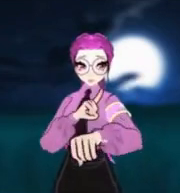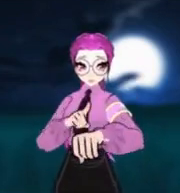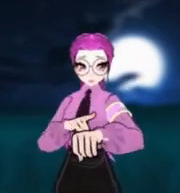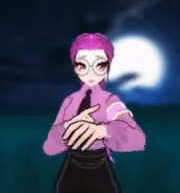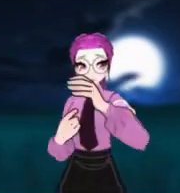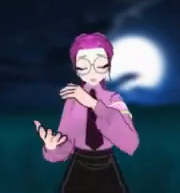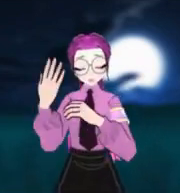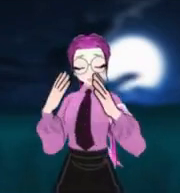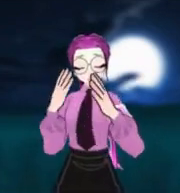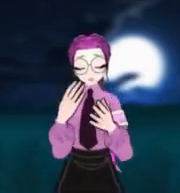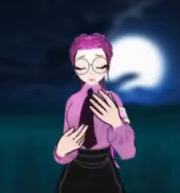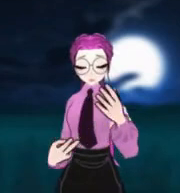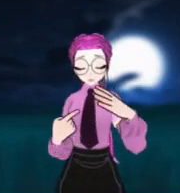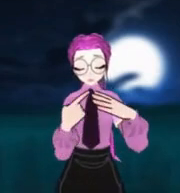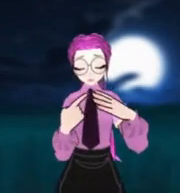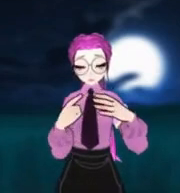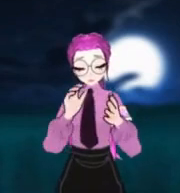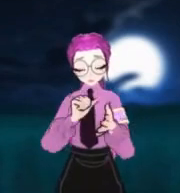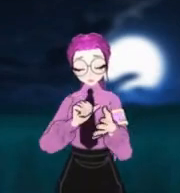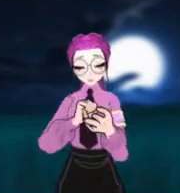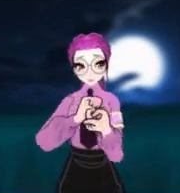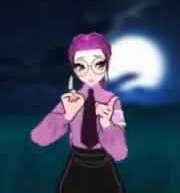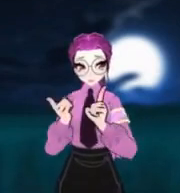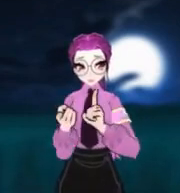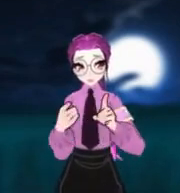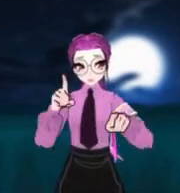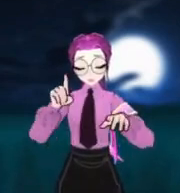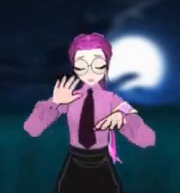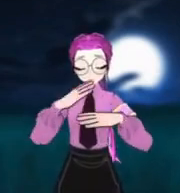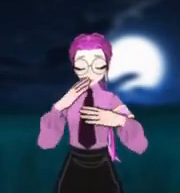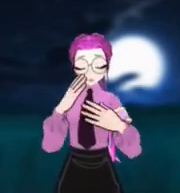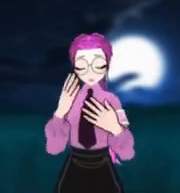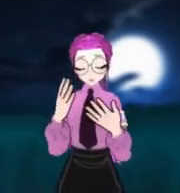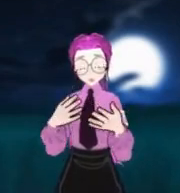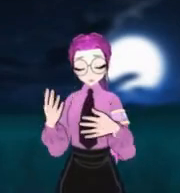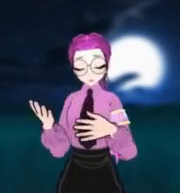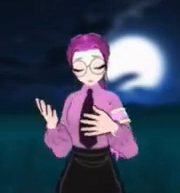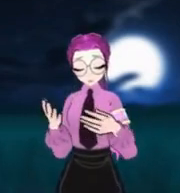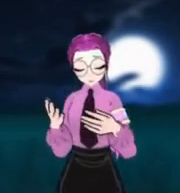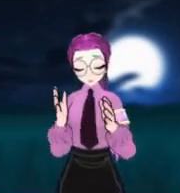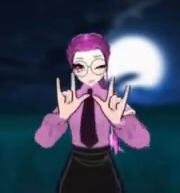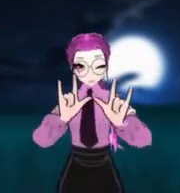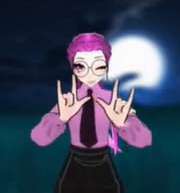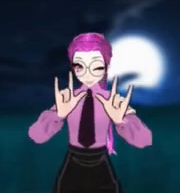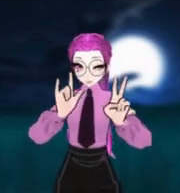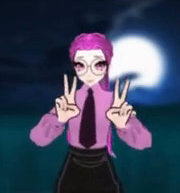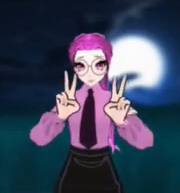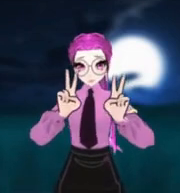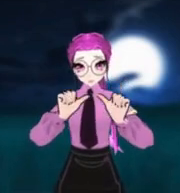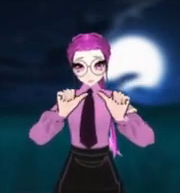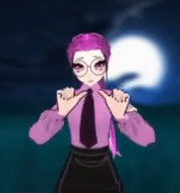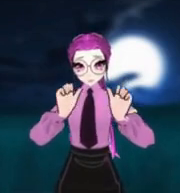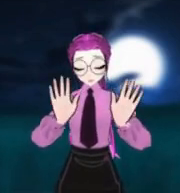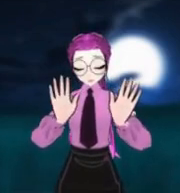difficult task, and we know that. So in this project, what we want to do is somehow contribute in a small part by